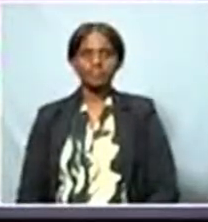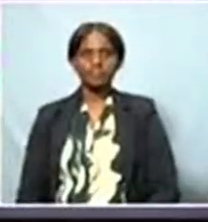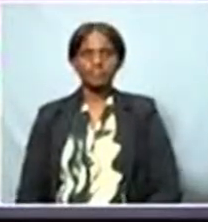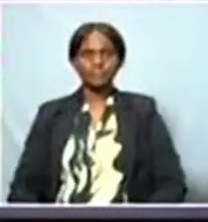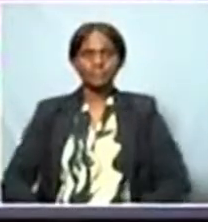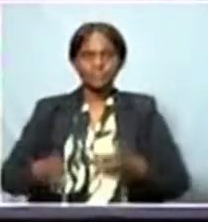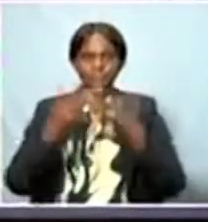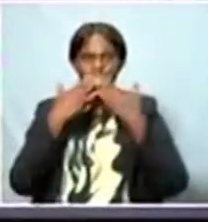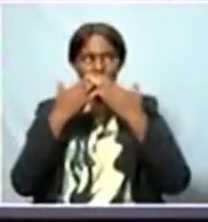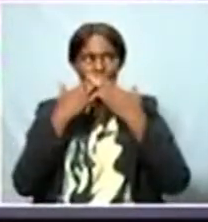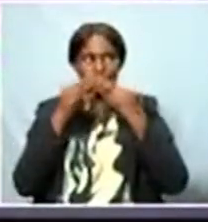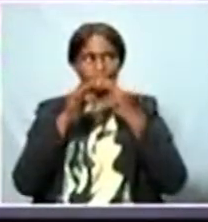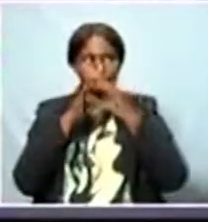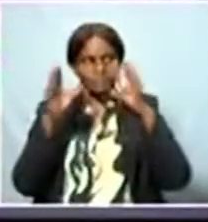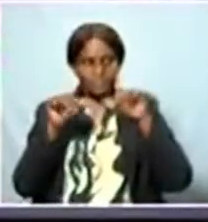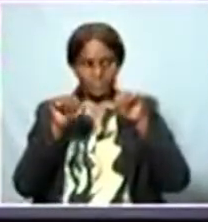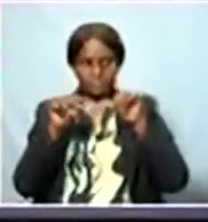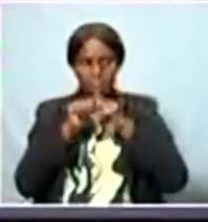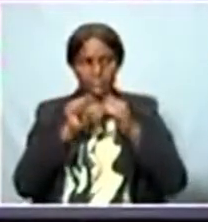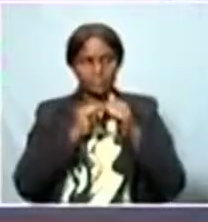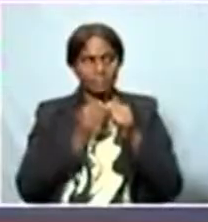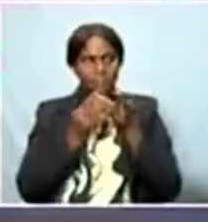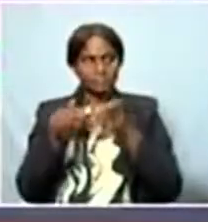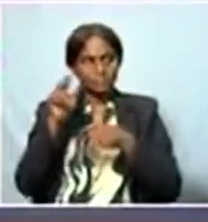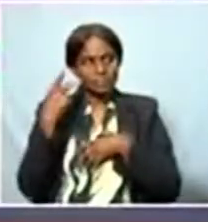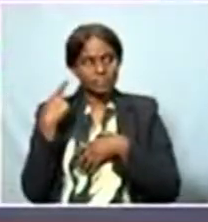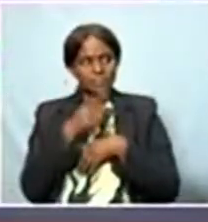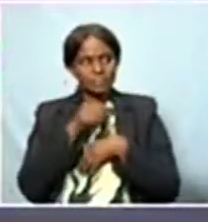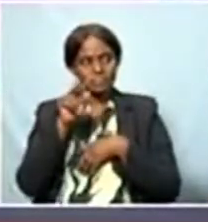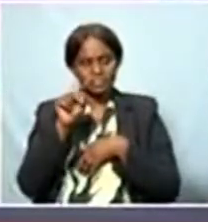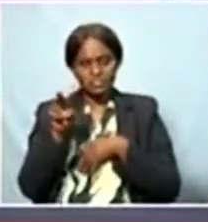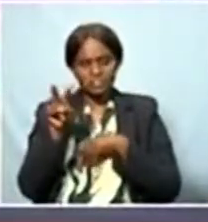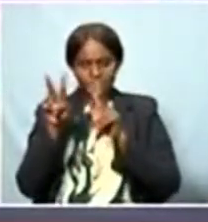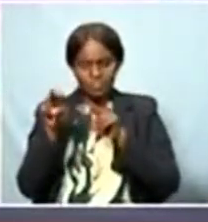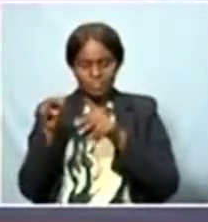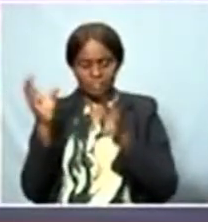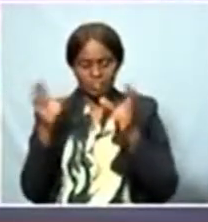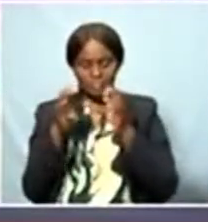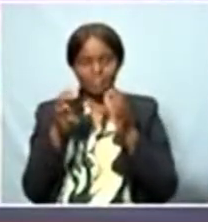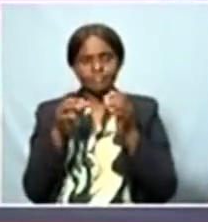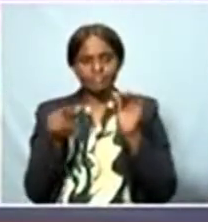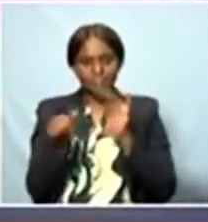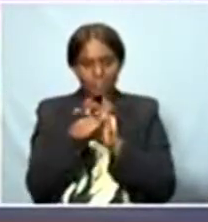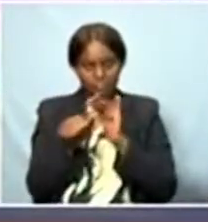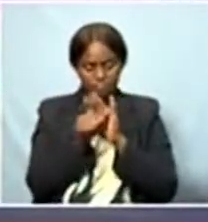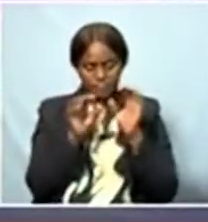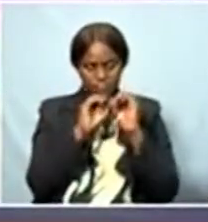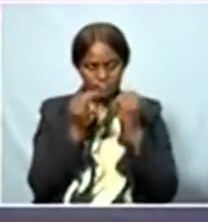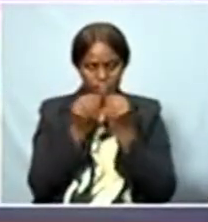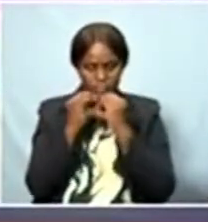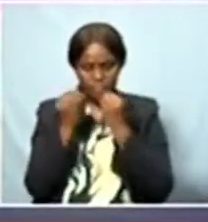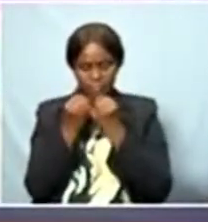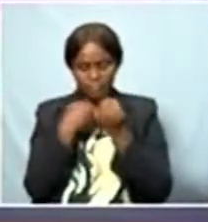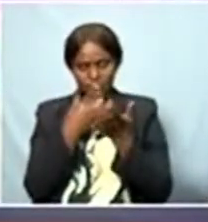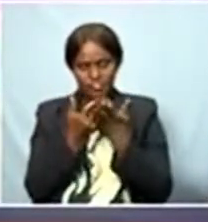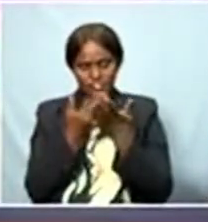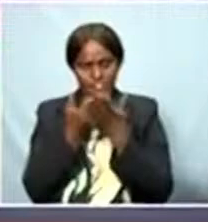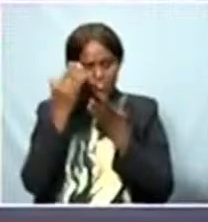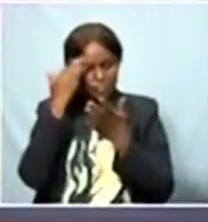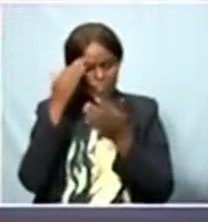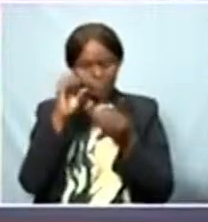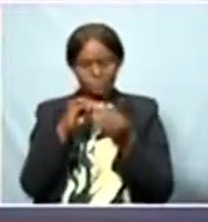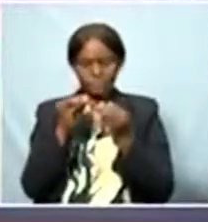Much for still being with us on Parliament Television. You're just from watching the Committee on Parastatal Bodies on the consideration of Head